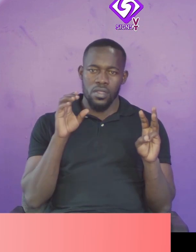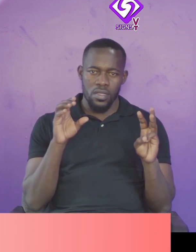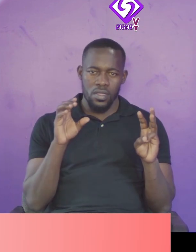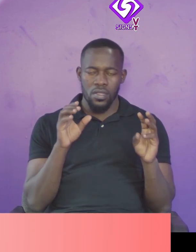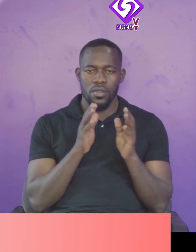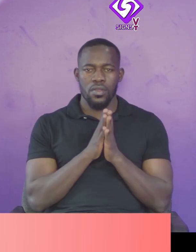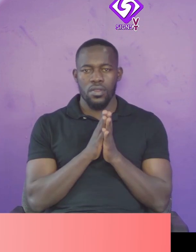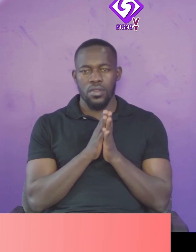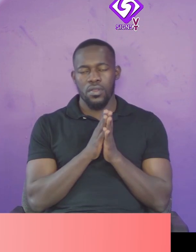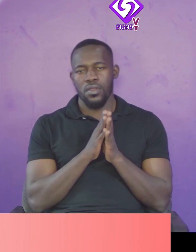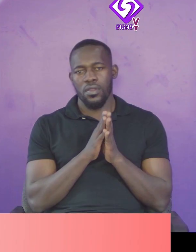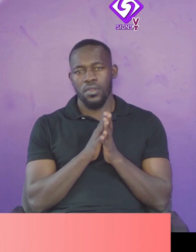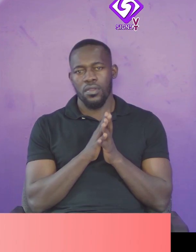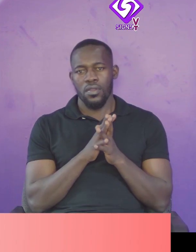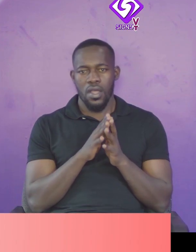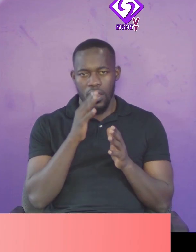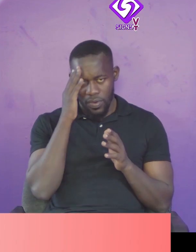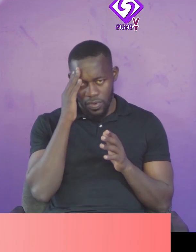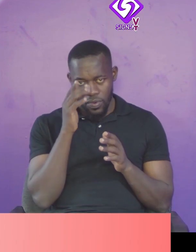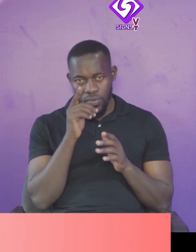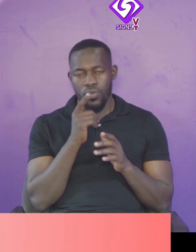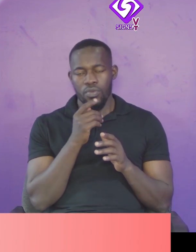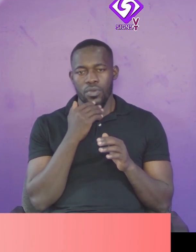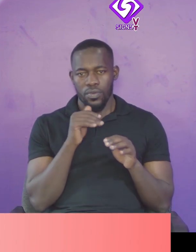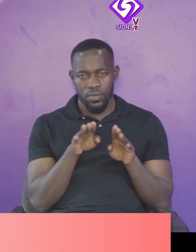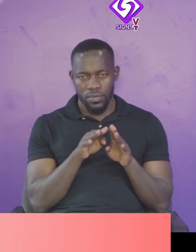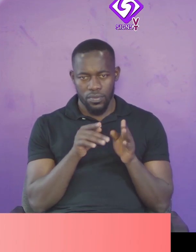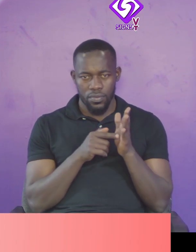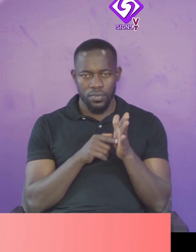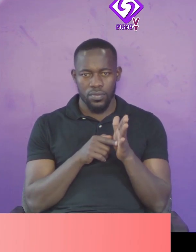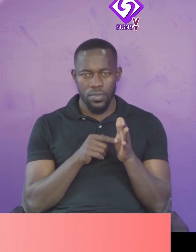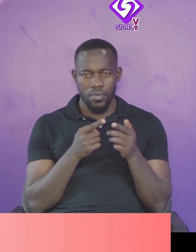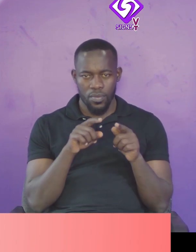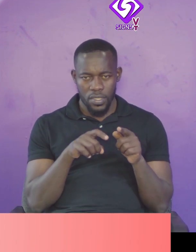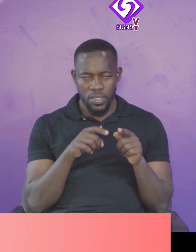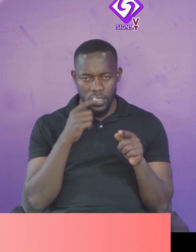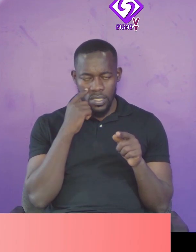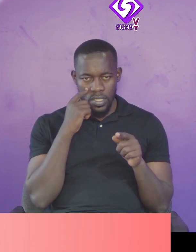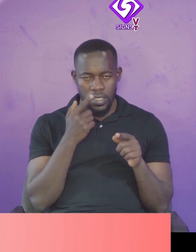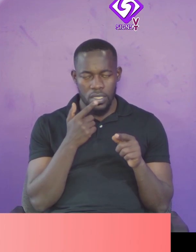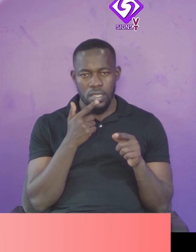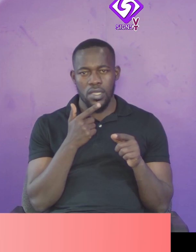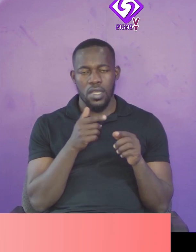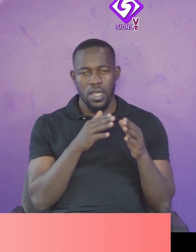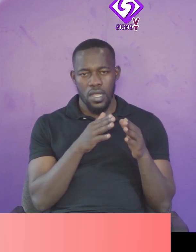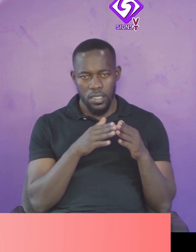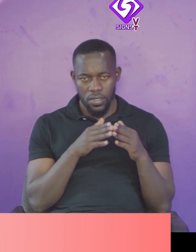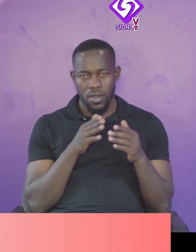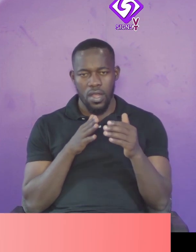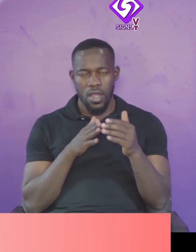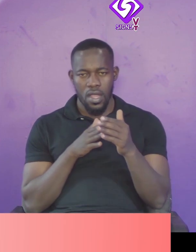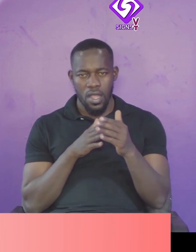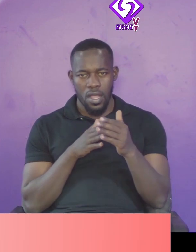Okay, Mololo, before you, I know you want to cut me, but we must look at the lineup of Arsenal against